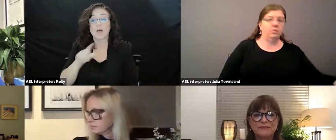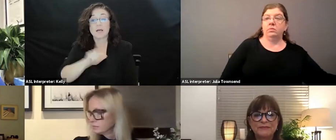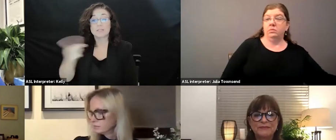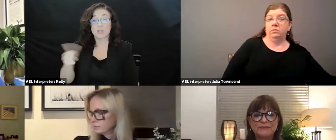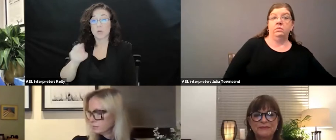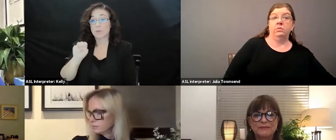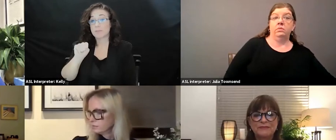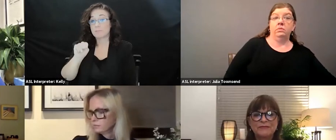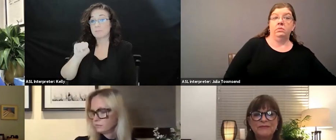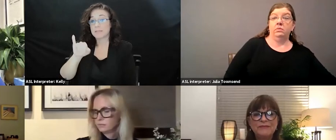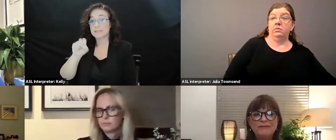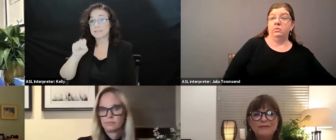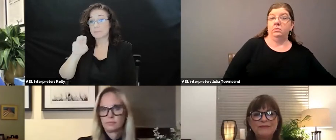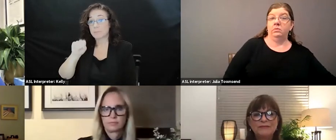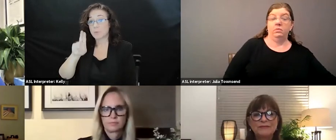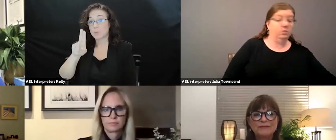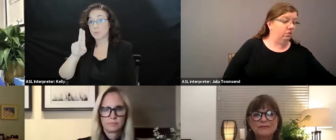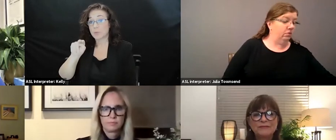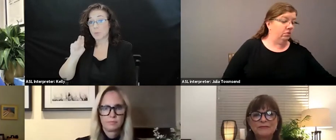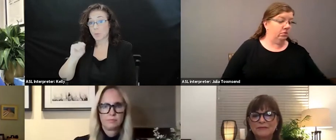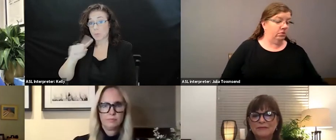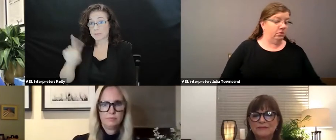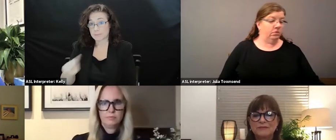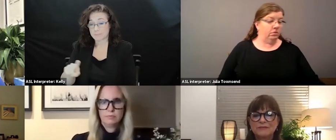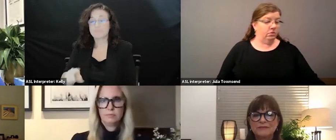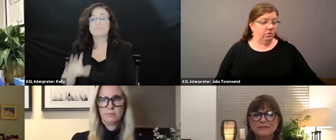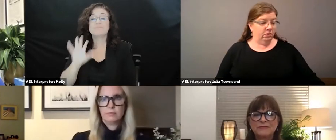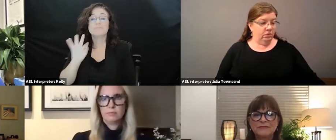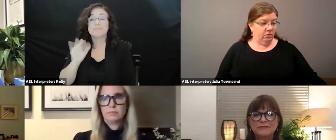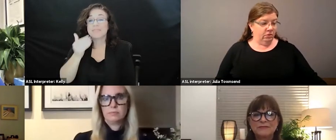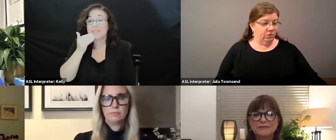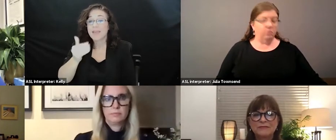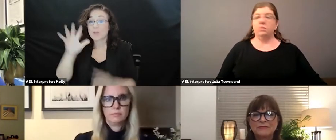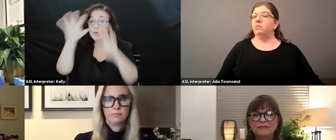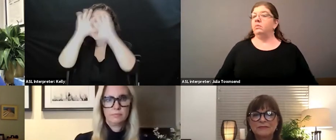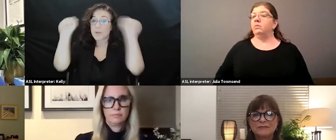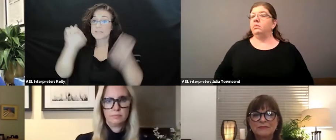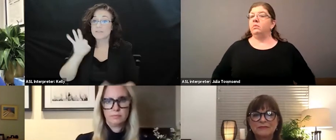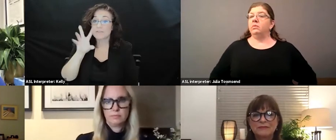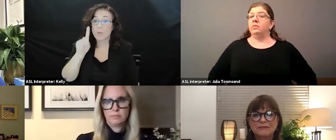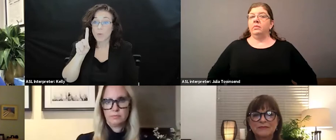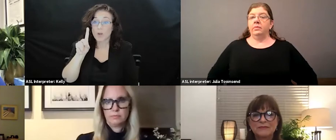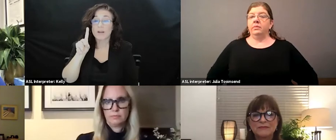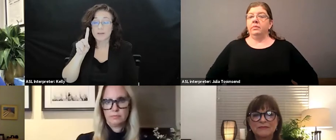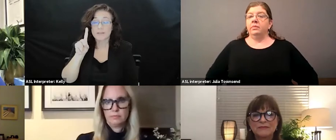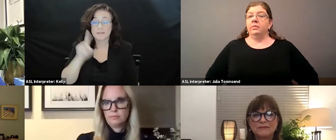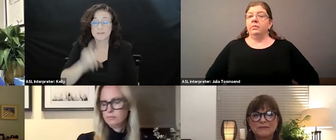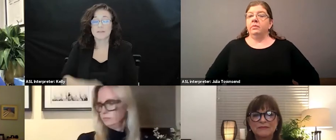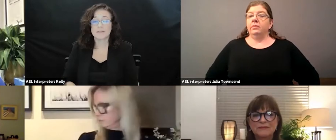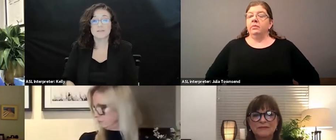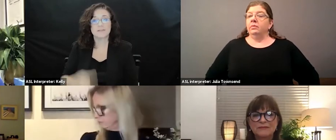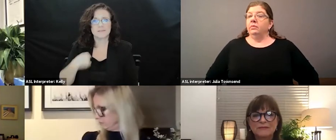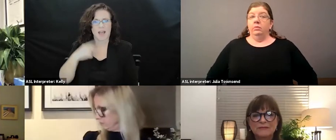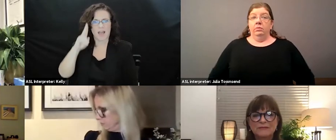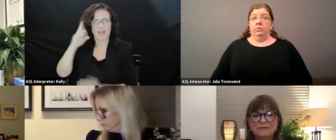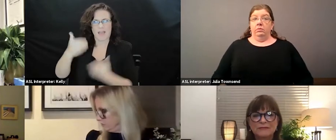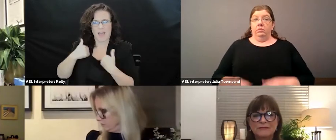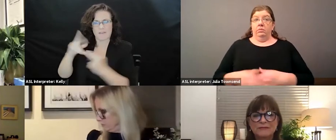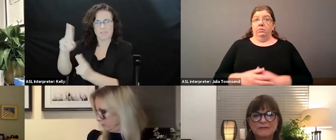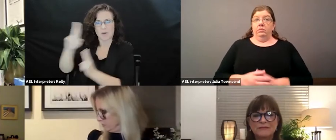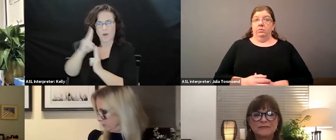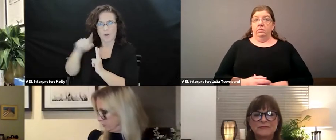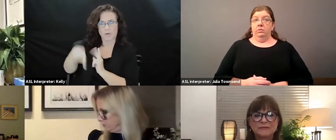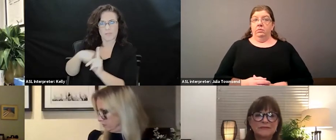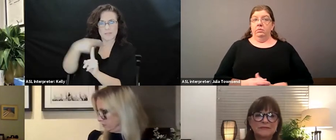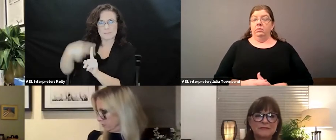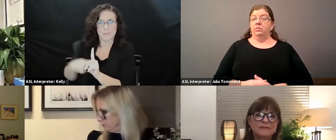yes good evening um thank you president ford um we had that i had the um honor this month